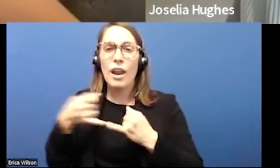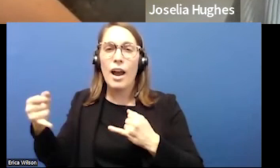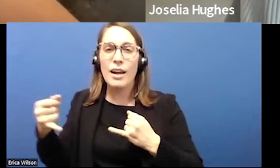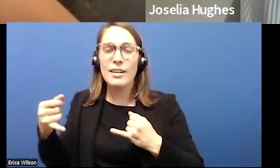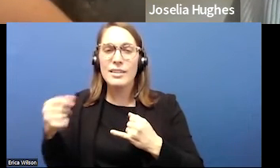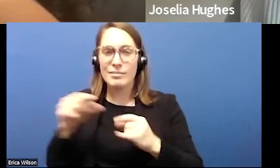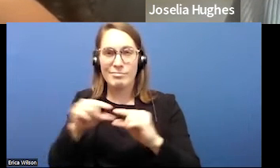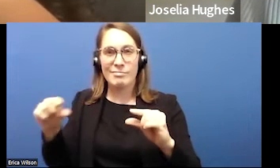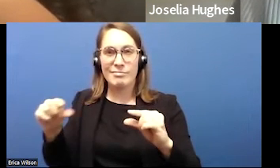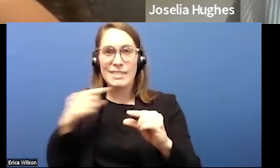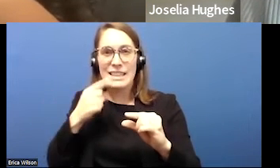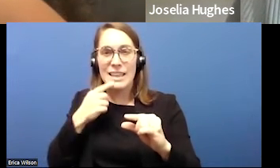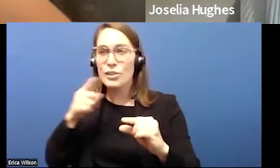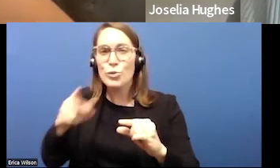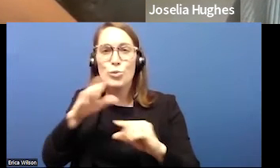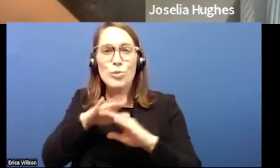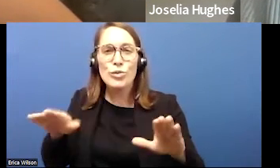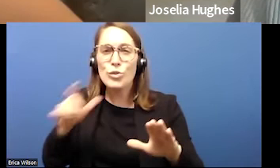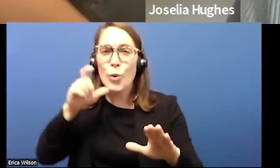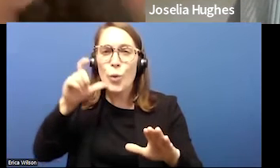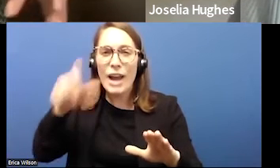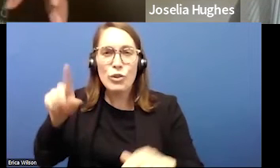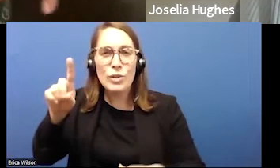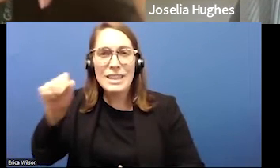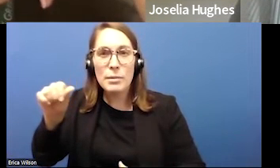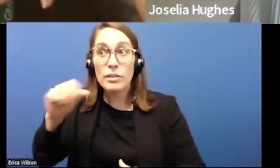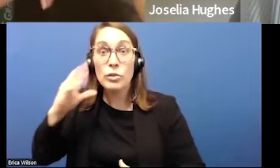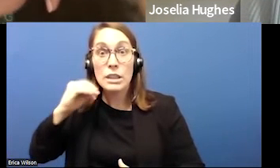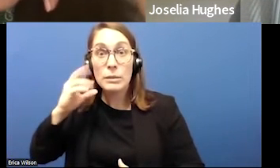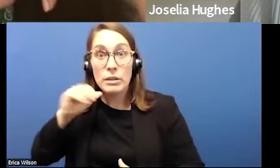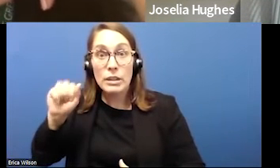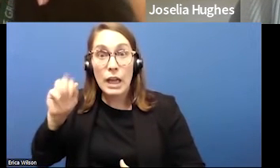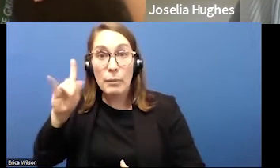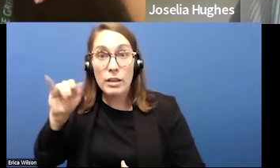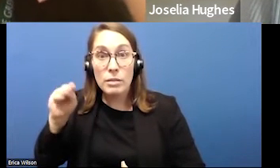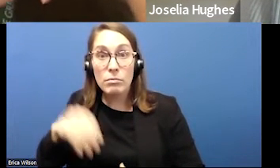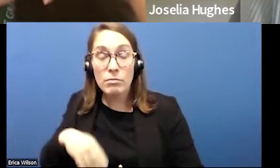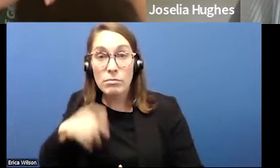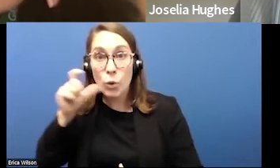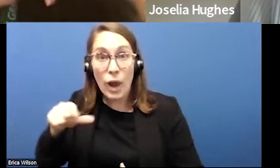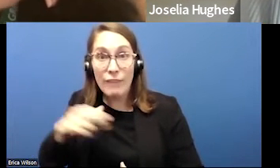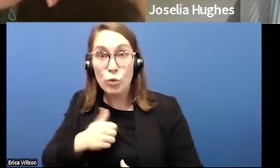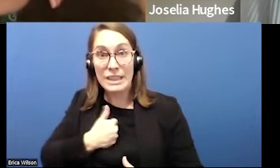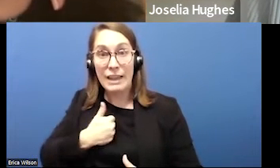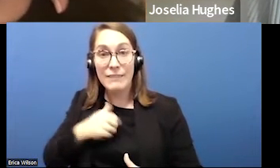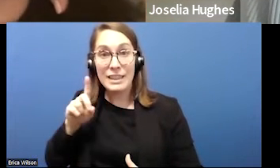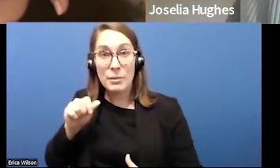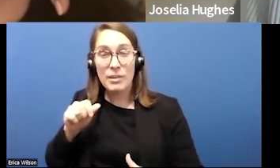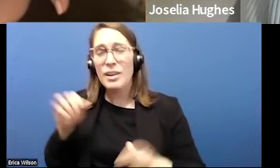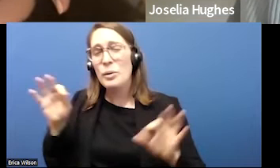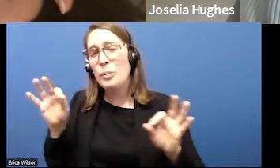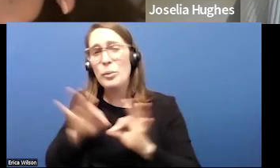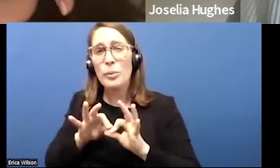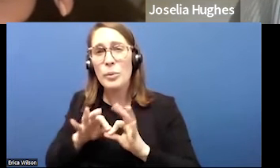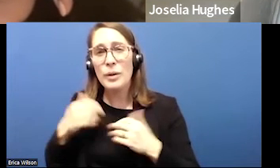other line in the definition that says you do not have to be disabled to experience Yes. ethos Oh, mhm.